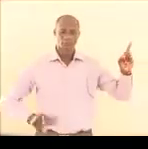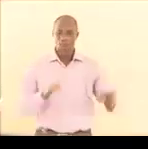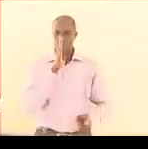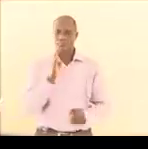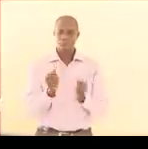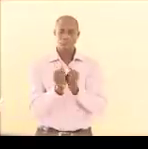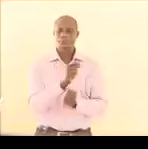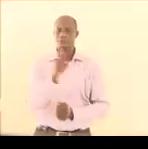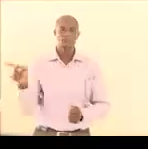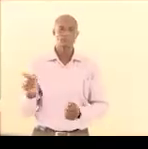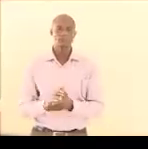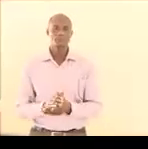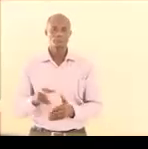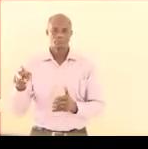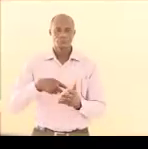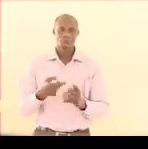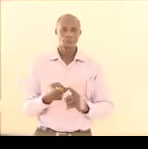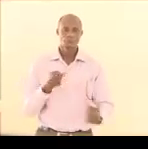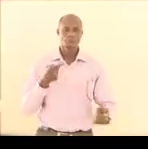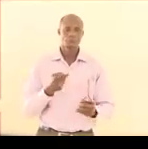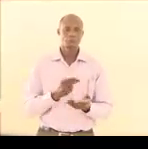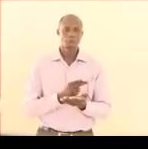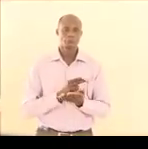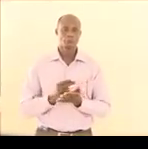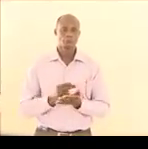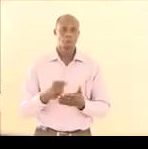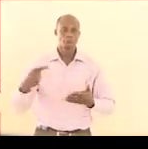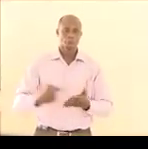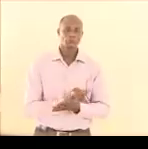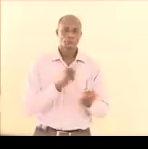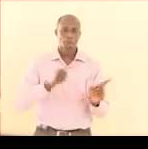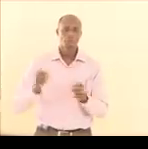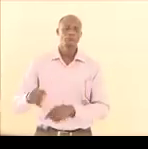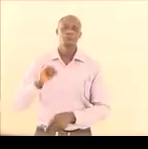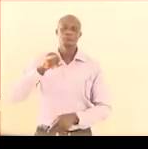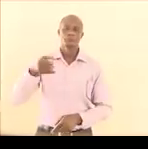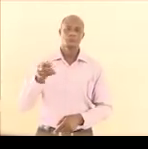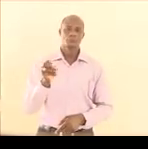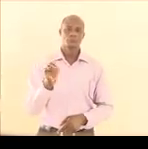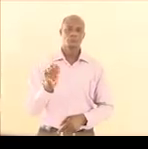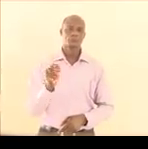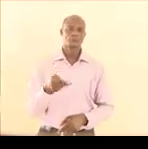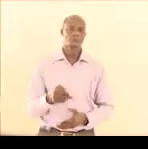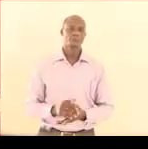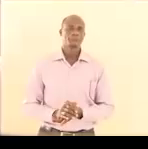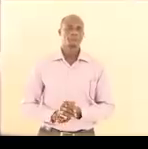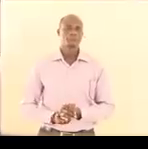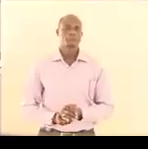The Lord be with you. A reading from the Holy Gospel according to John.